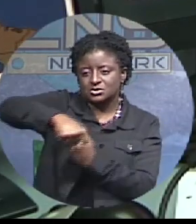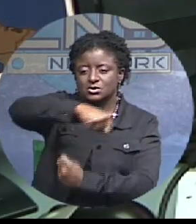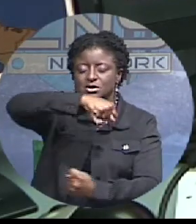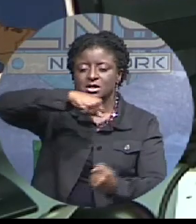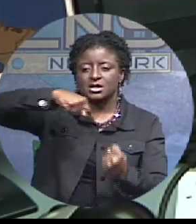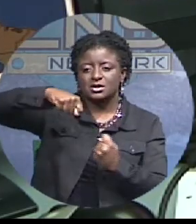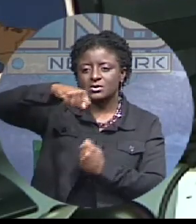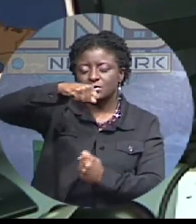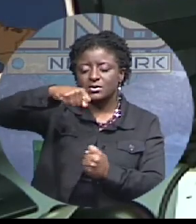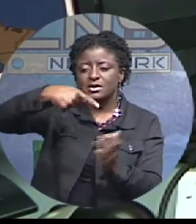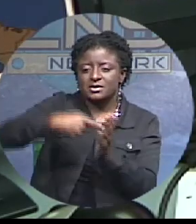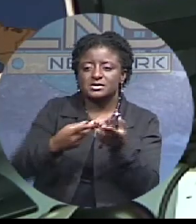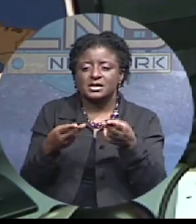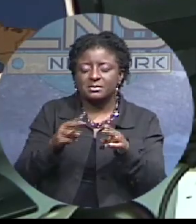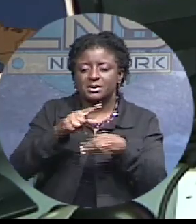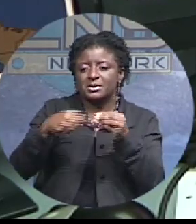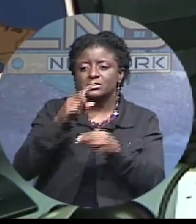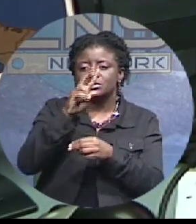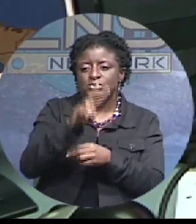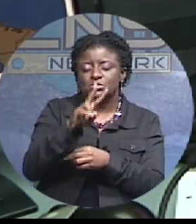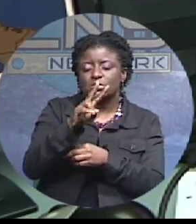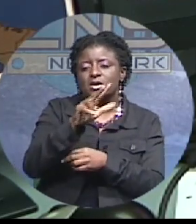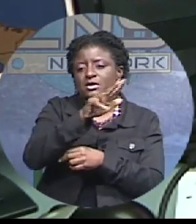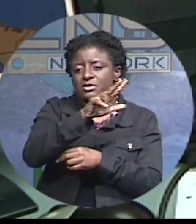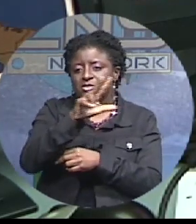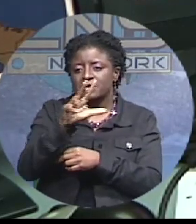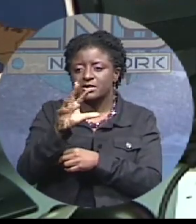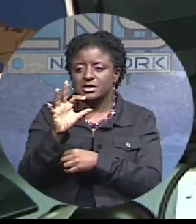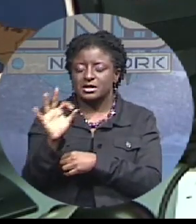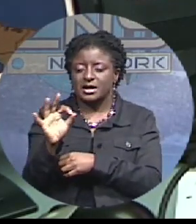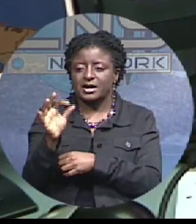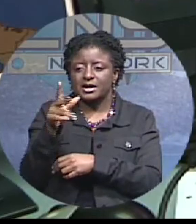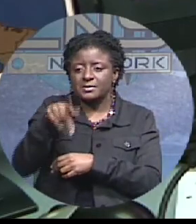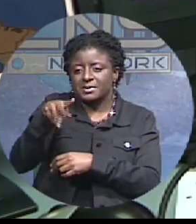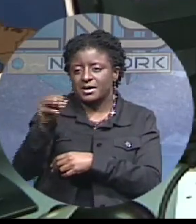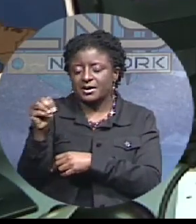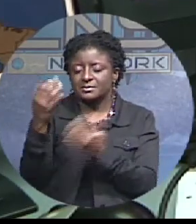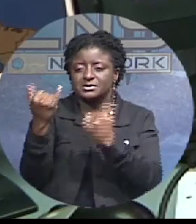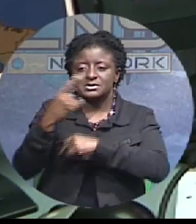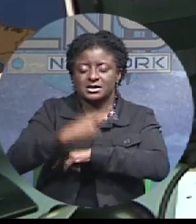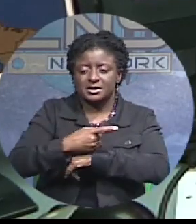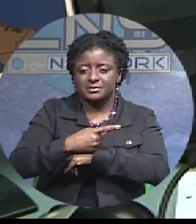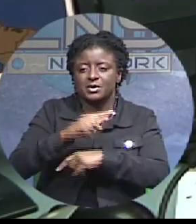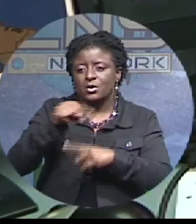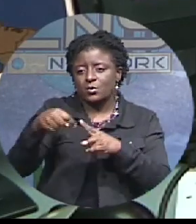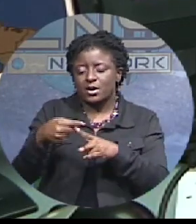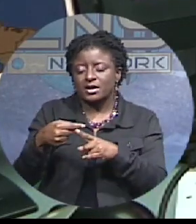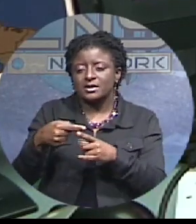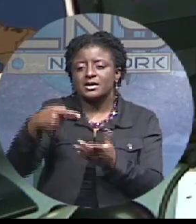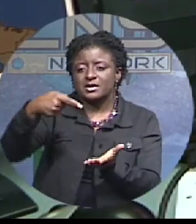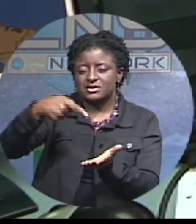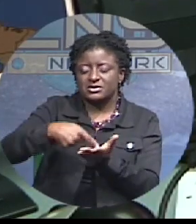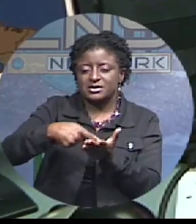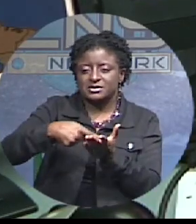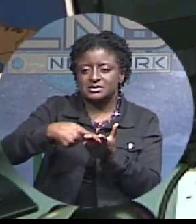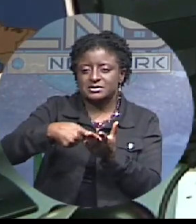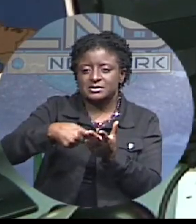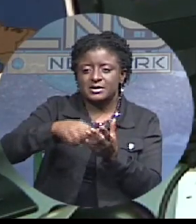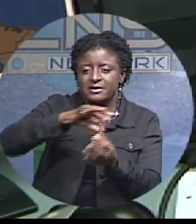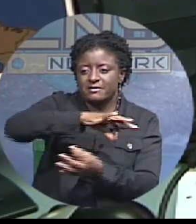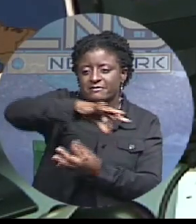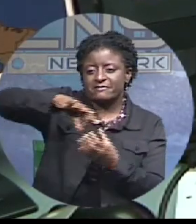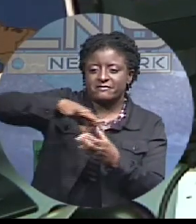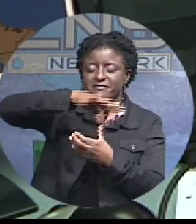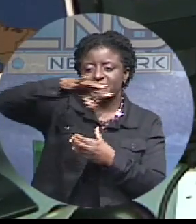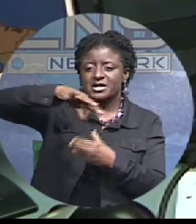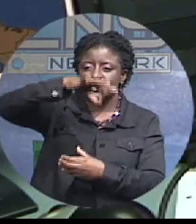would have occurred about 2:39 today, 2:39 p.m. that is, today's day, when this funnel cloud was actually observed.